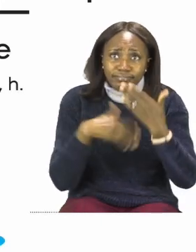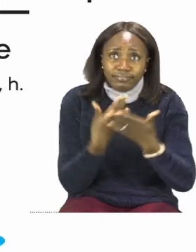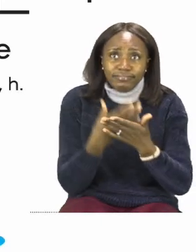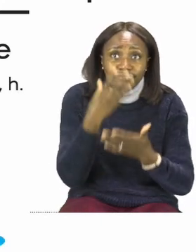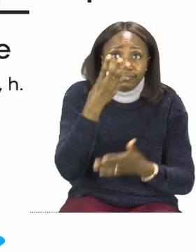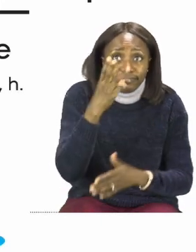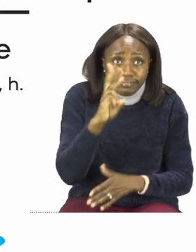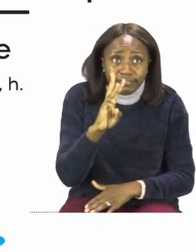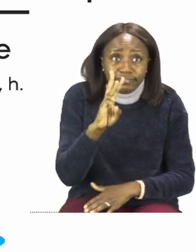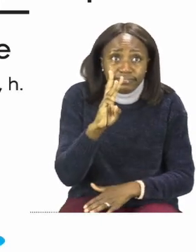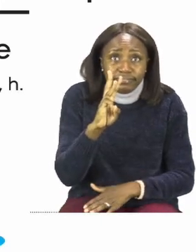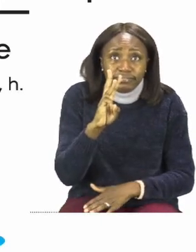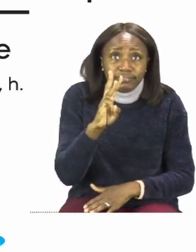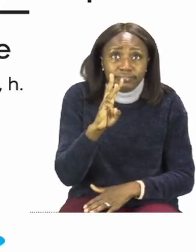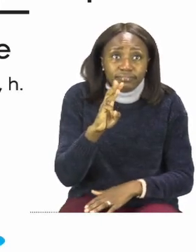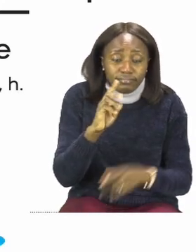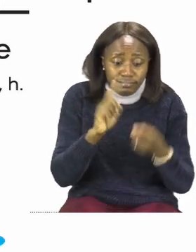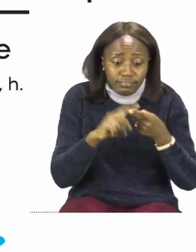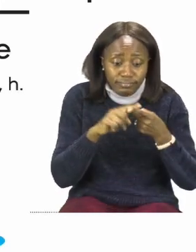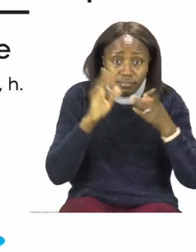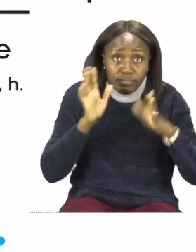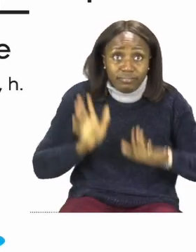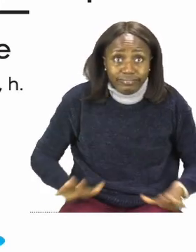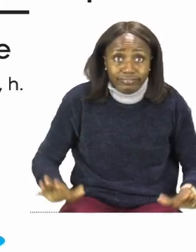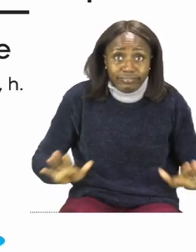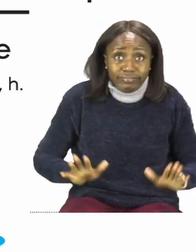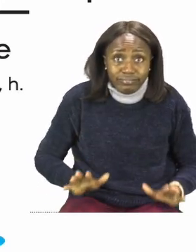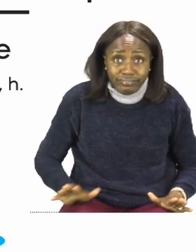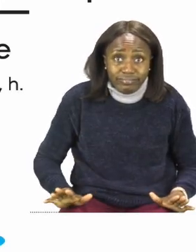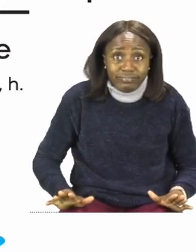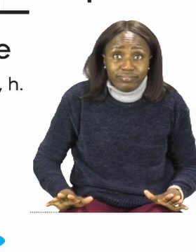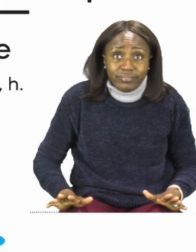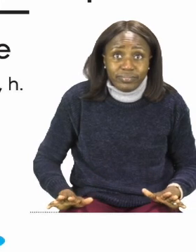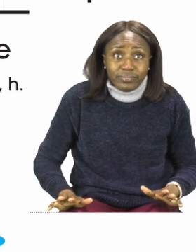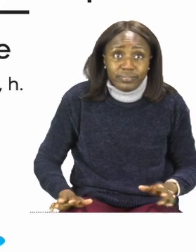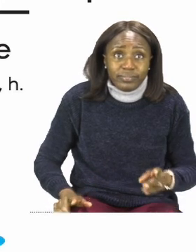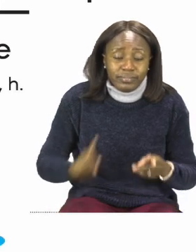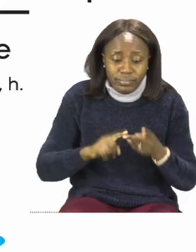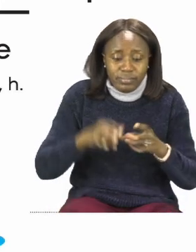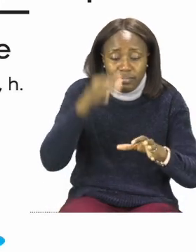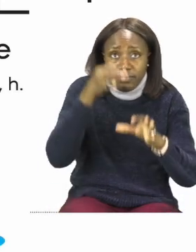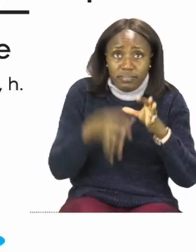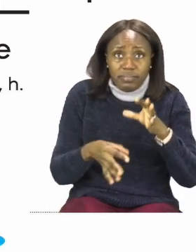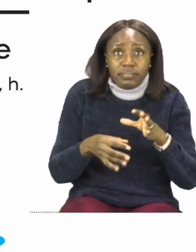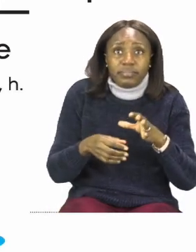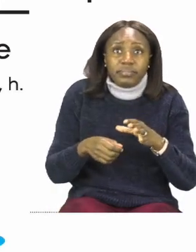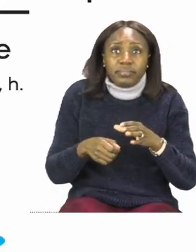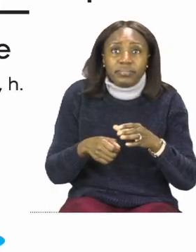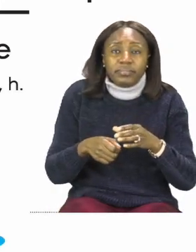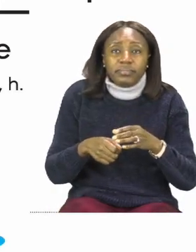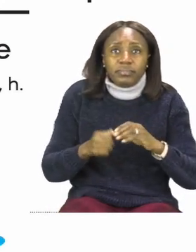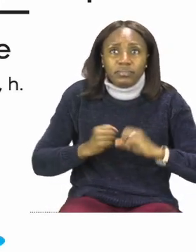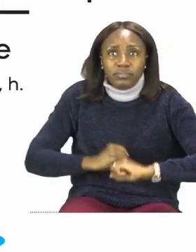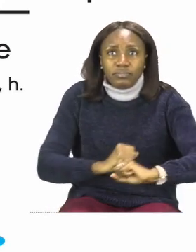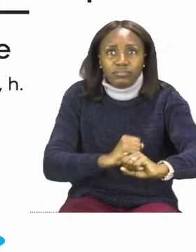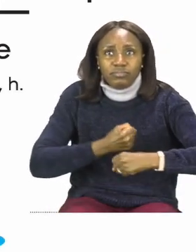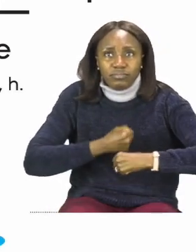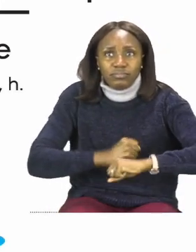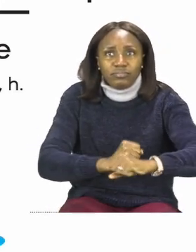We have a girl, egg, mop,